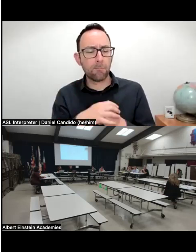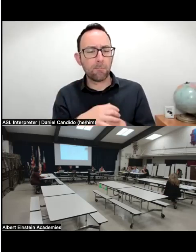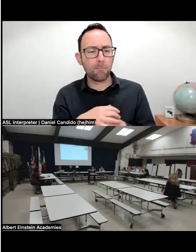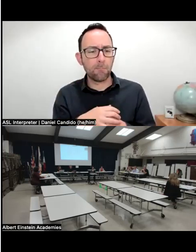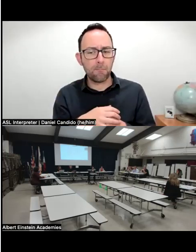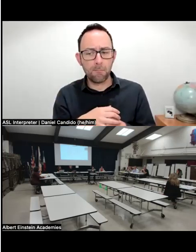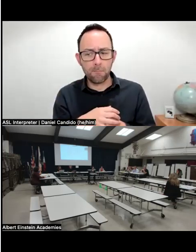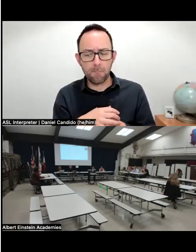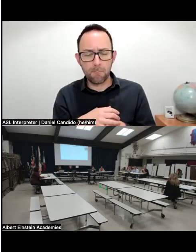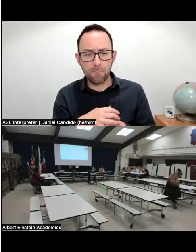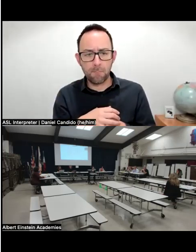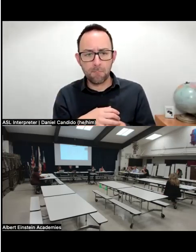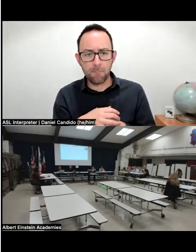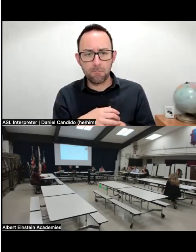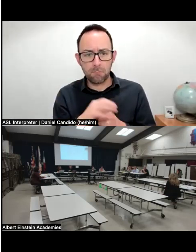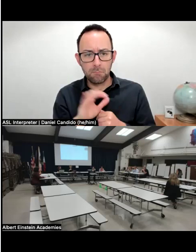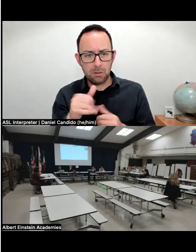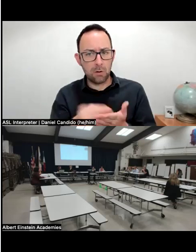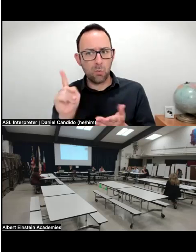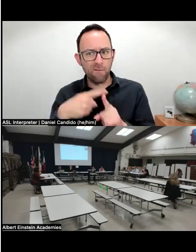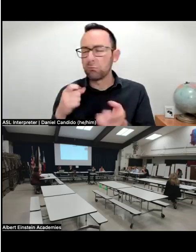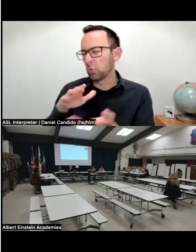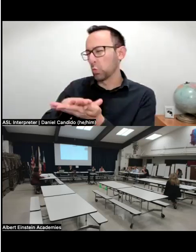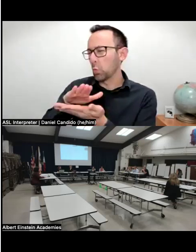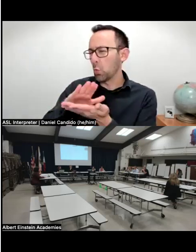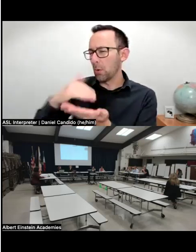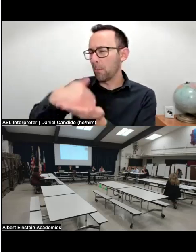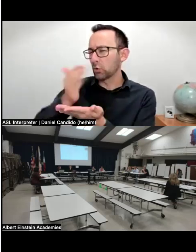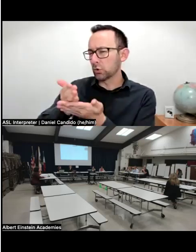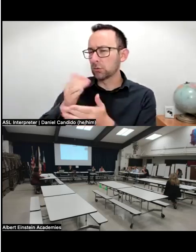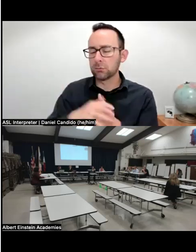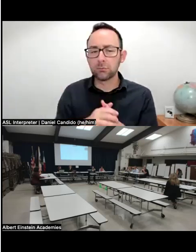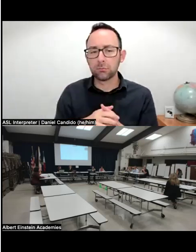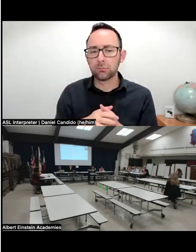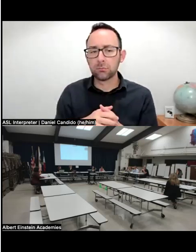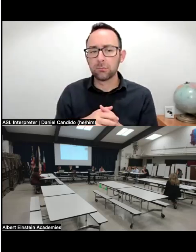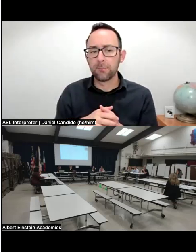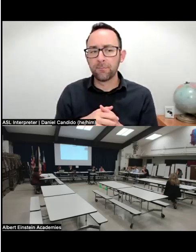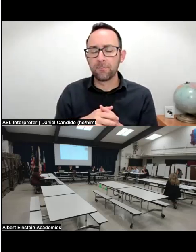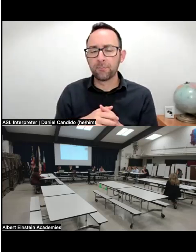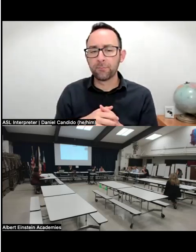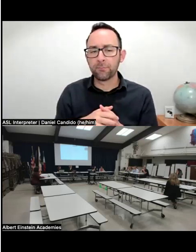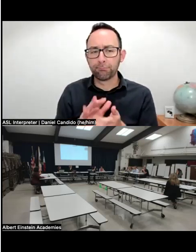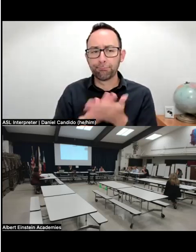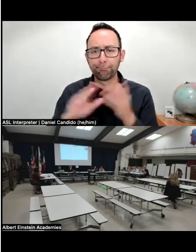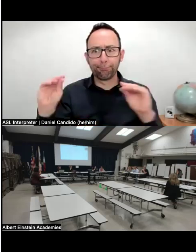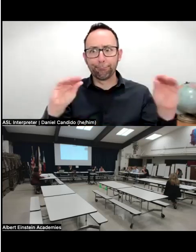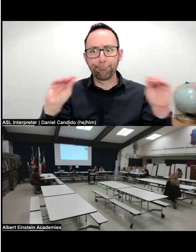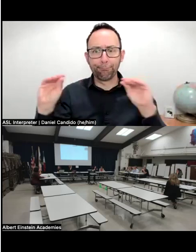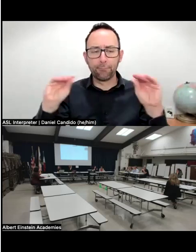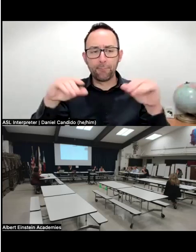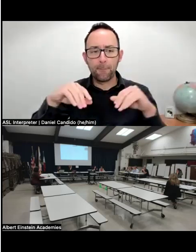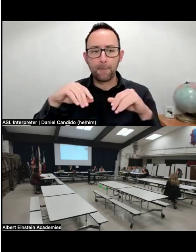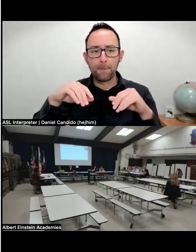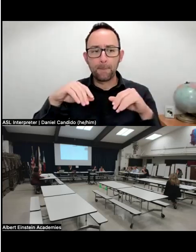Where does that money come from? The school. The school. The SSC doesn't have money, and it would be an appropriate use of Title I. Yeah. Doesn't that come from